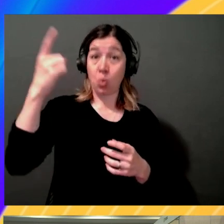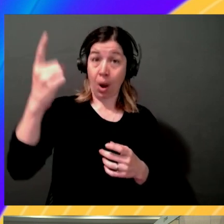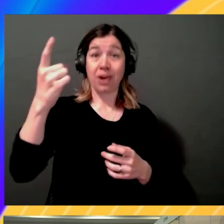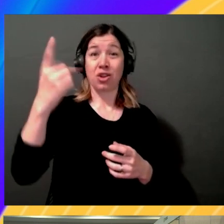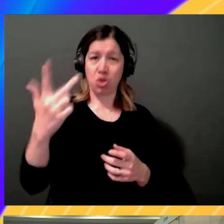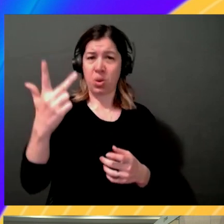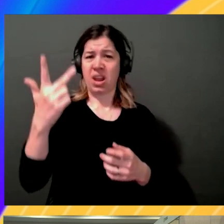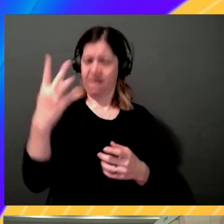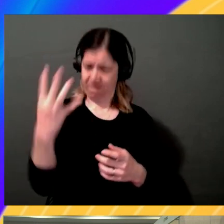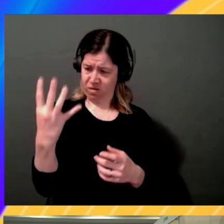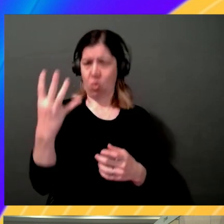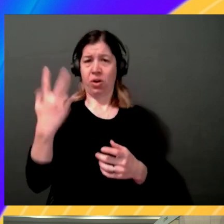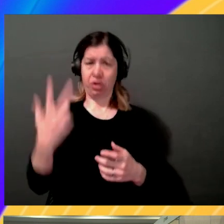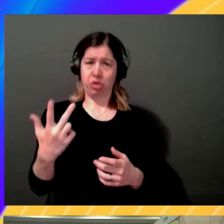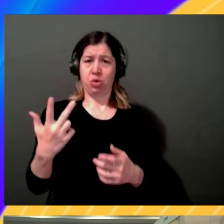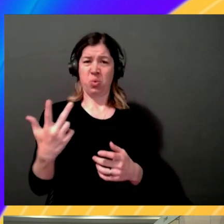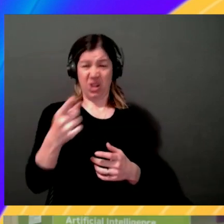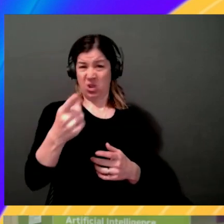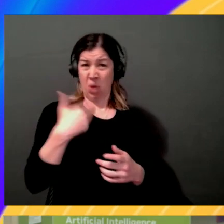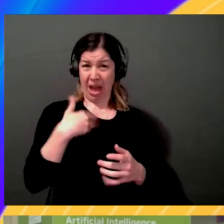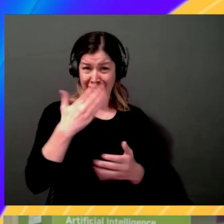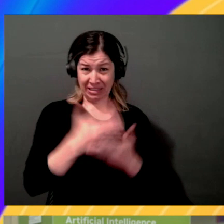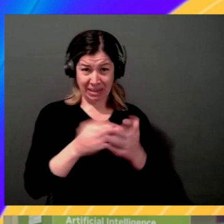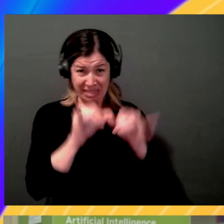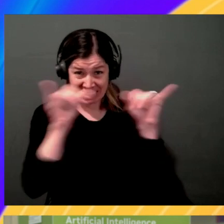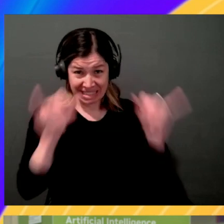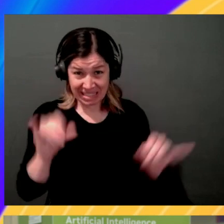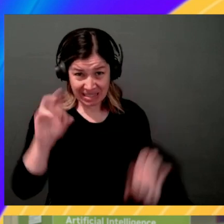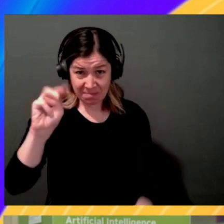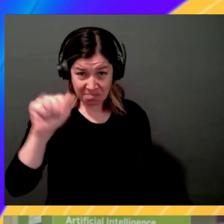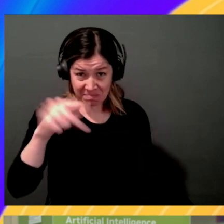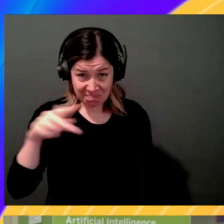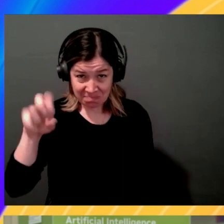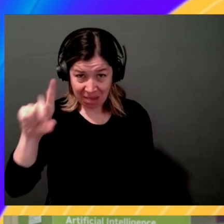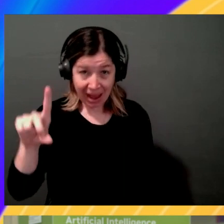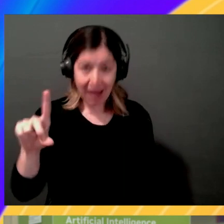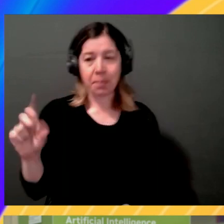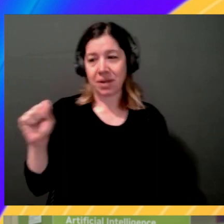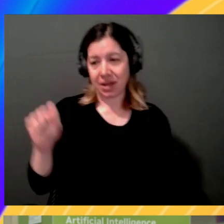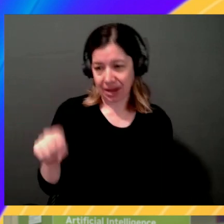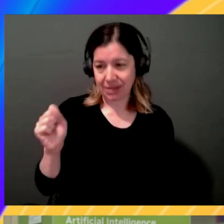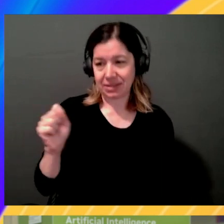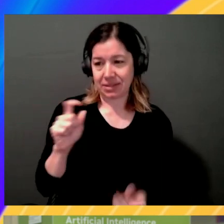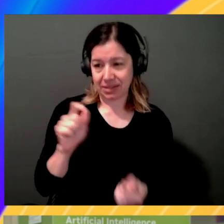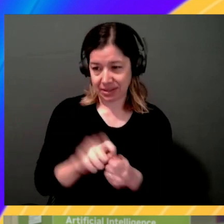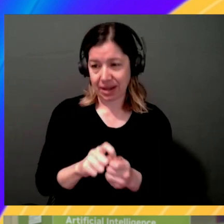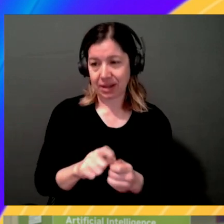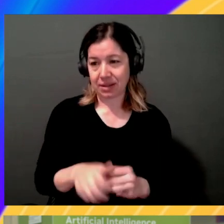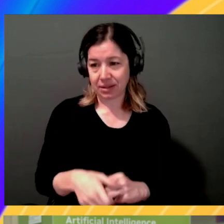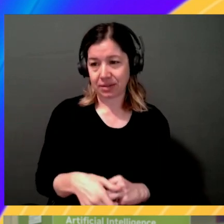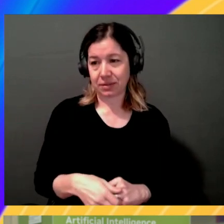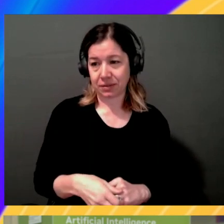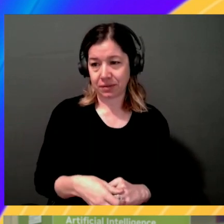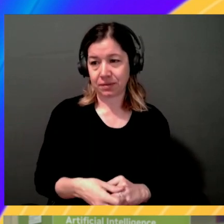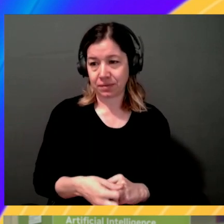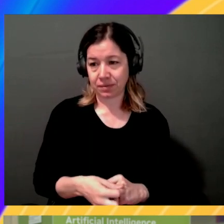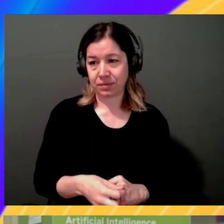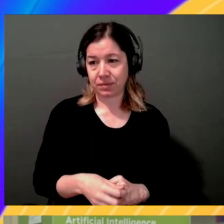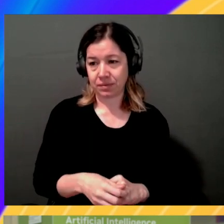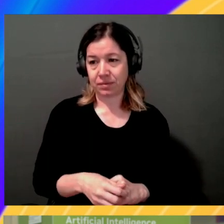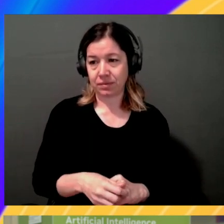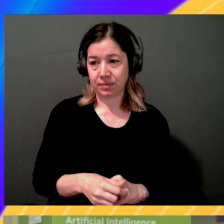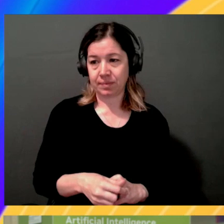some system mapped. Exactly. Got it. Okay. Exactly. Okay, so I'm just going to pop that in here to the bucket that we're